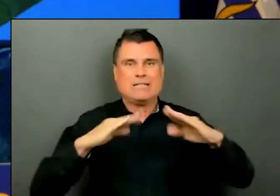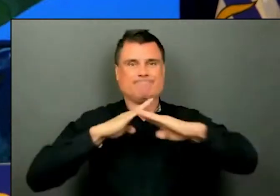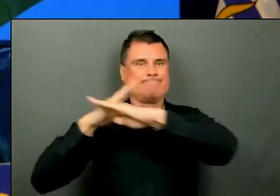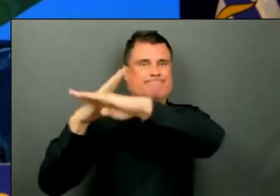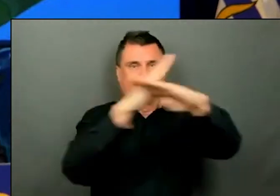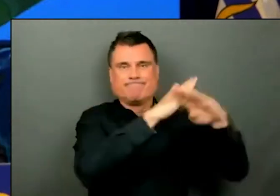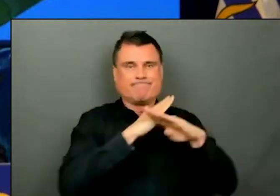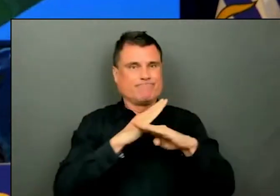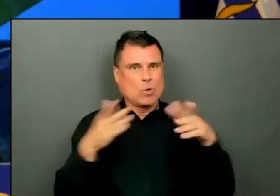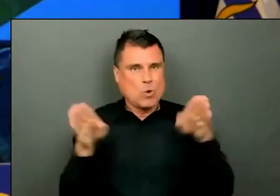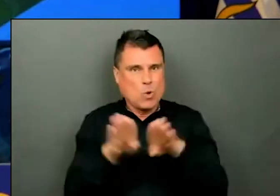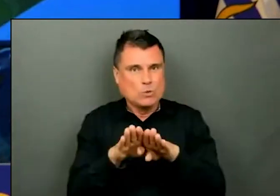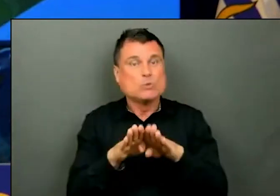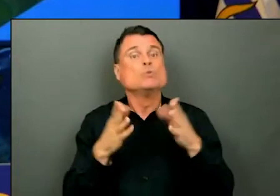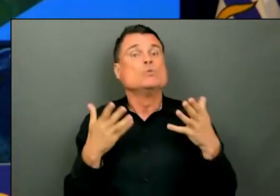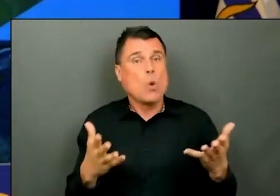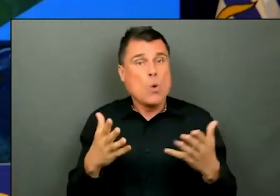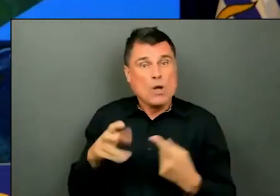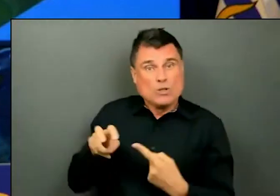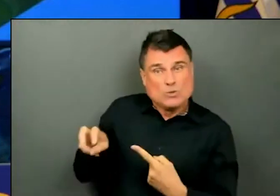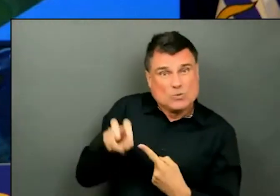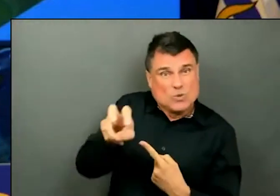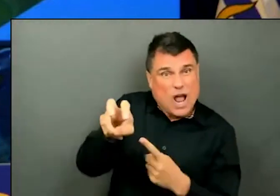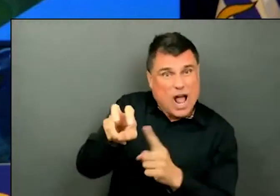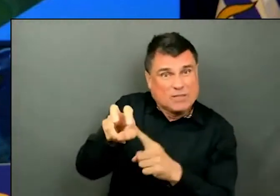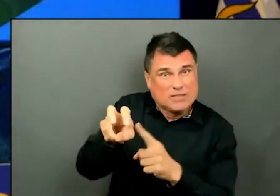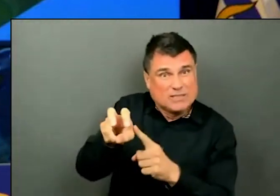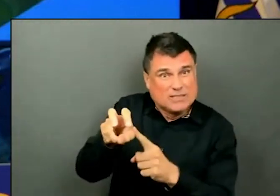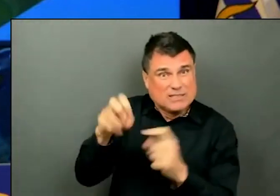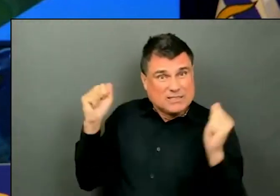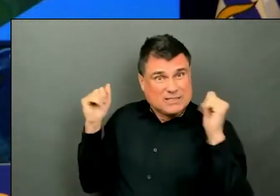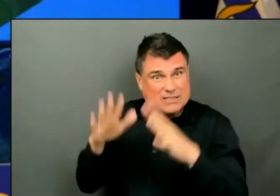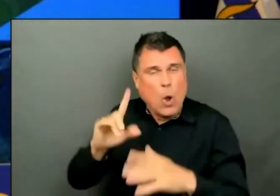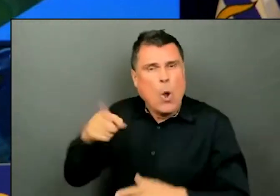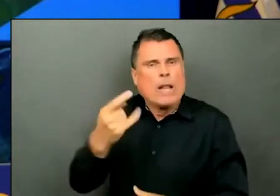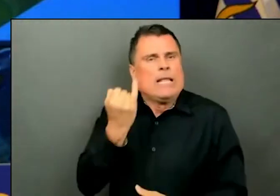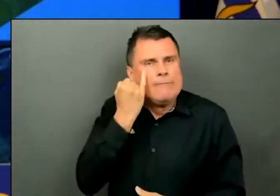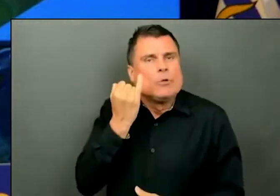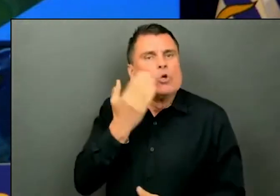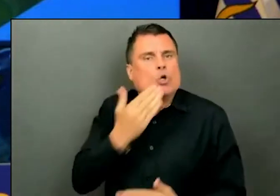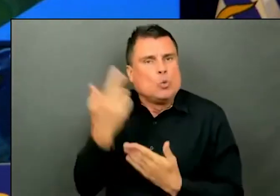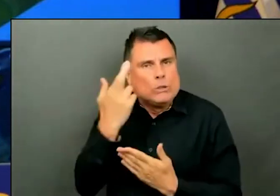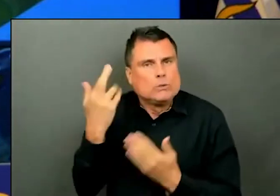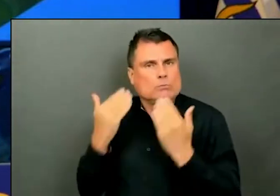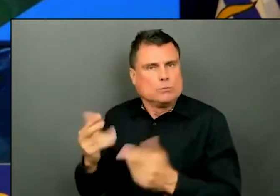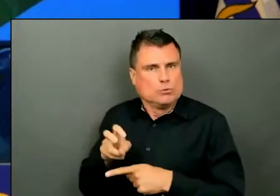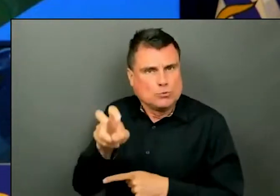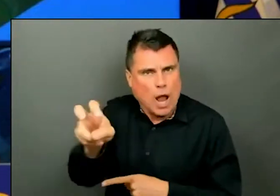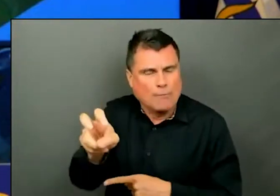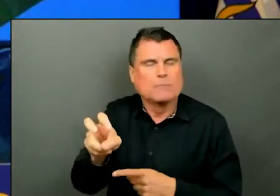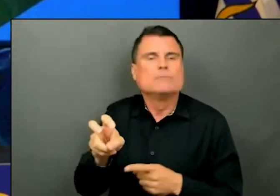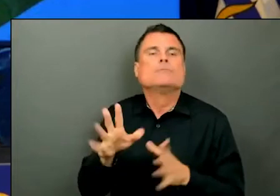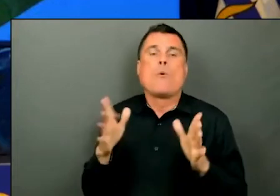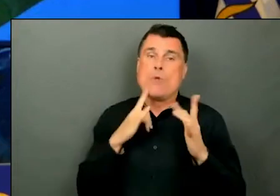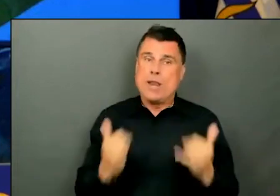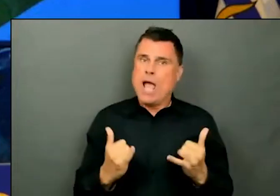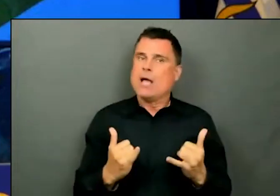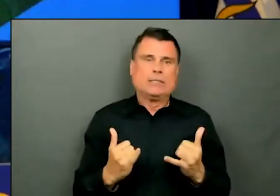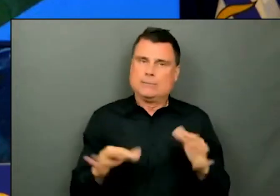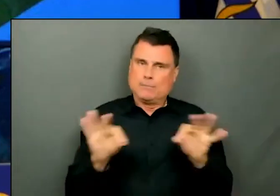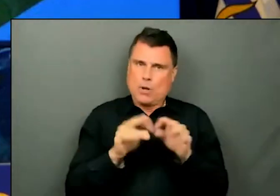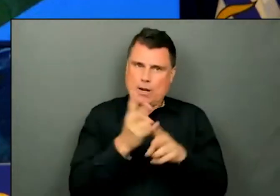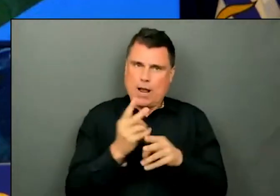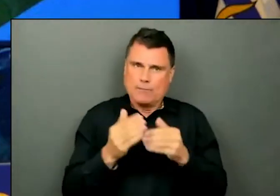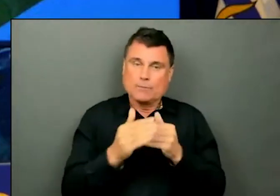non-essential travel. It's critically important to our well-being that we do so. But we also need to now start to focus on what we do coming out